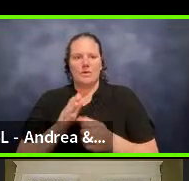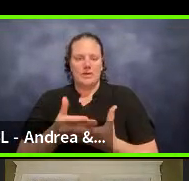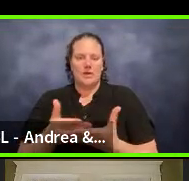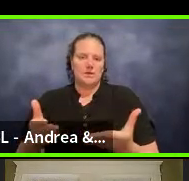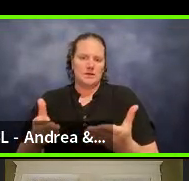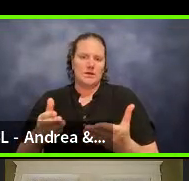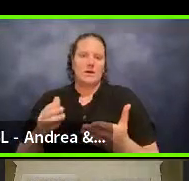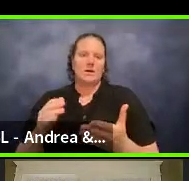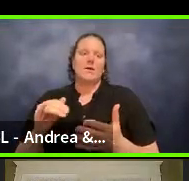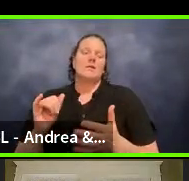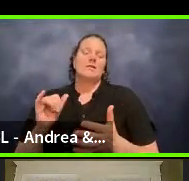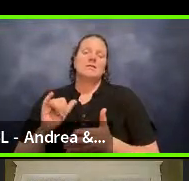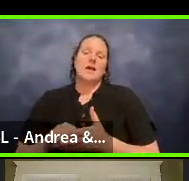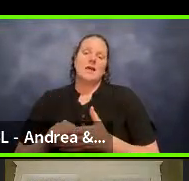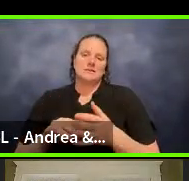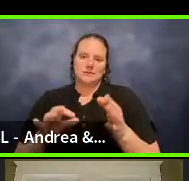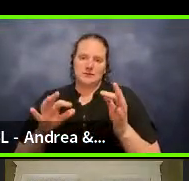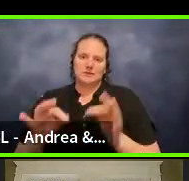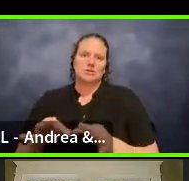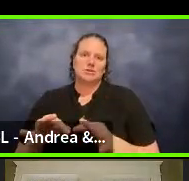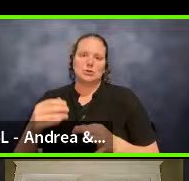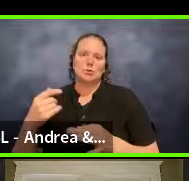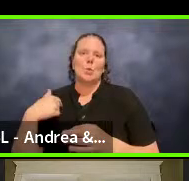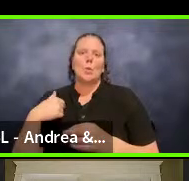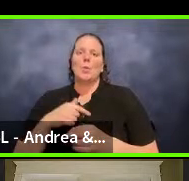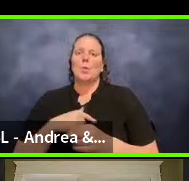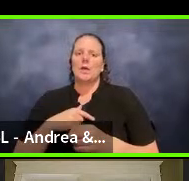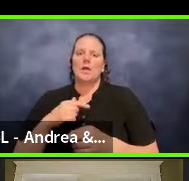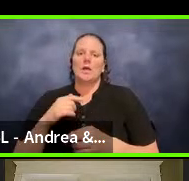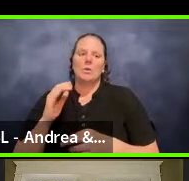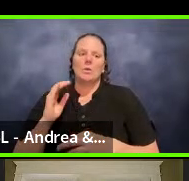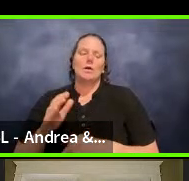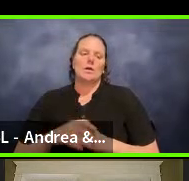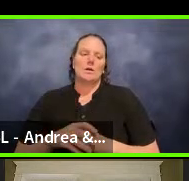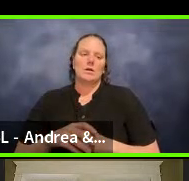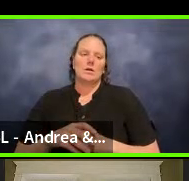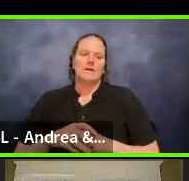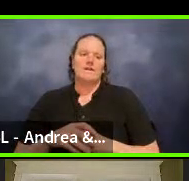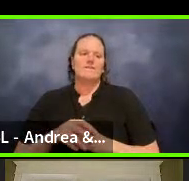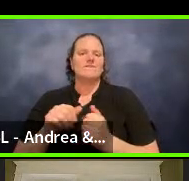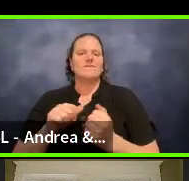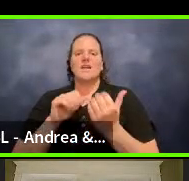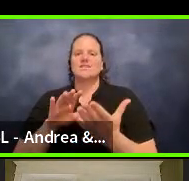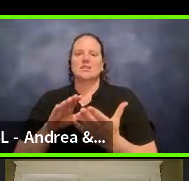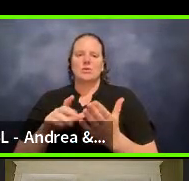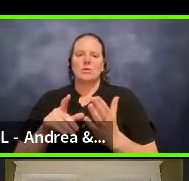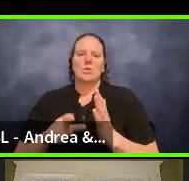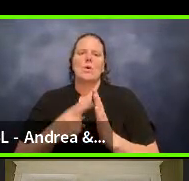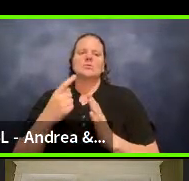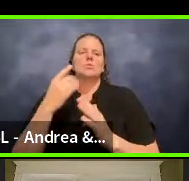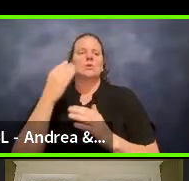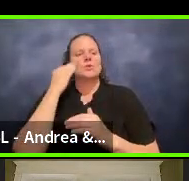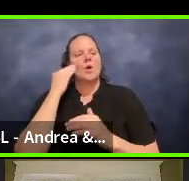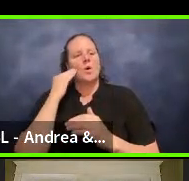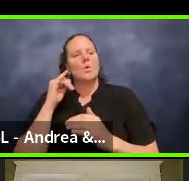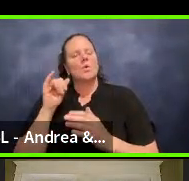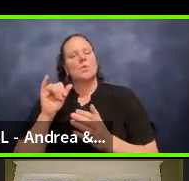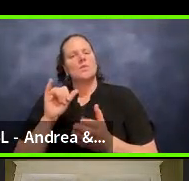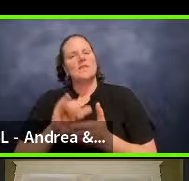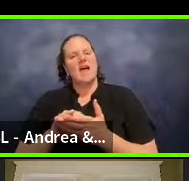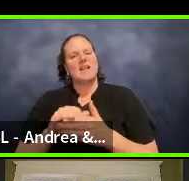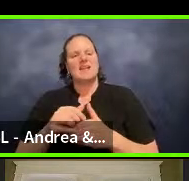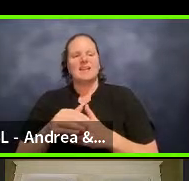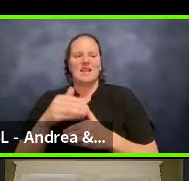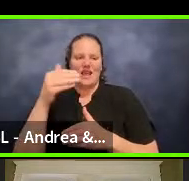those are decisions that we will be facing once we know what that